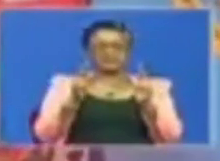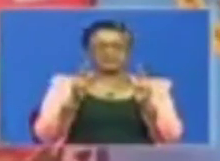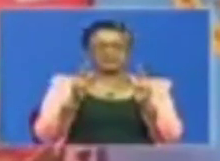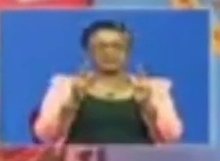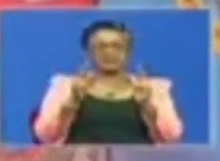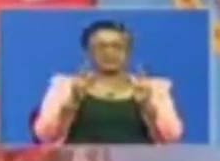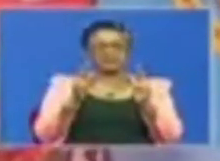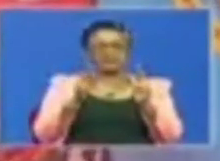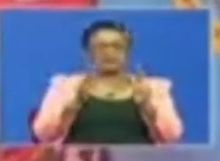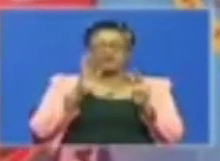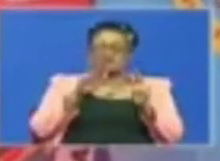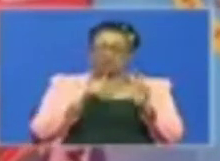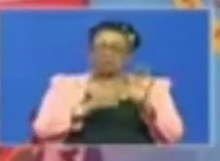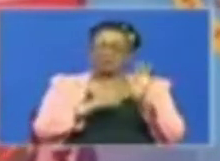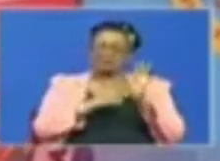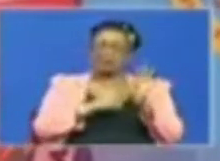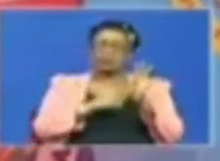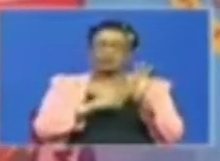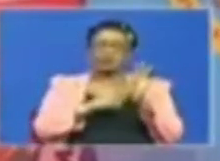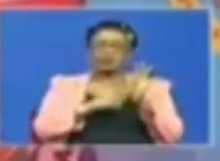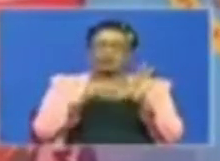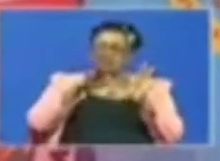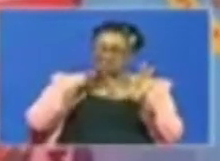out of a sample of